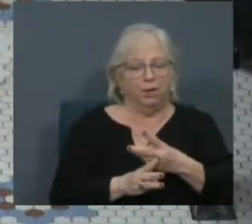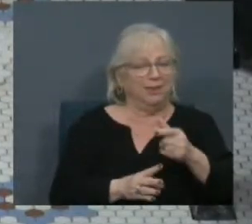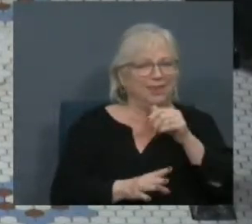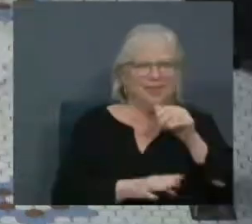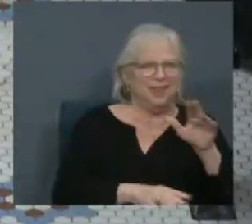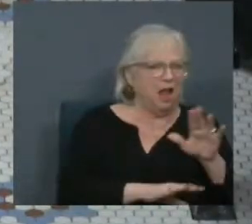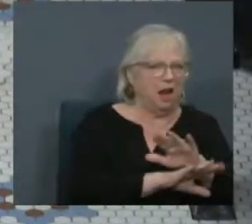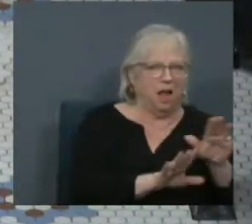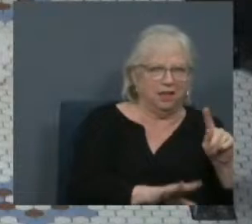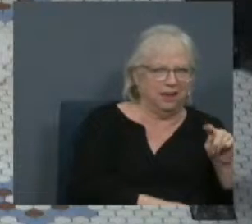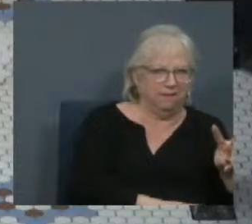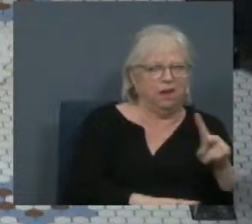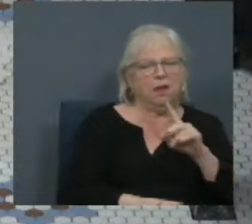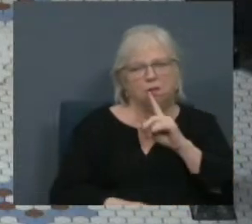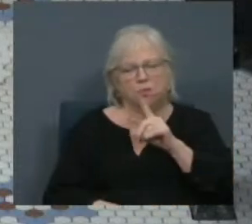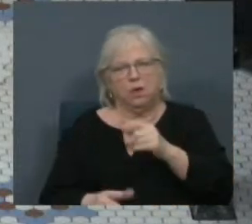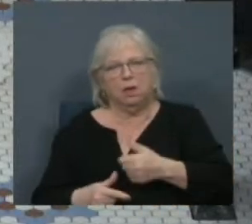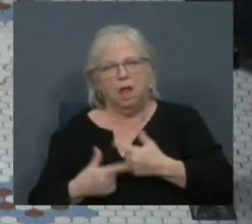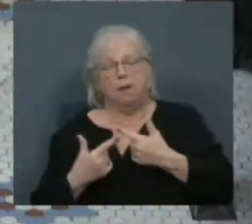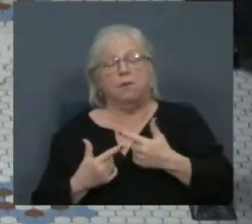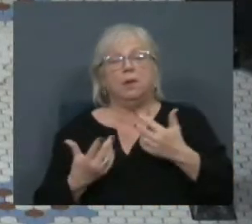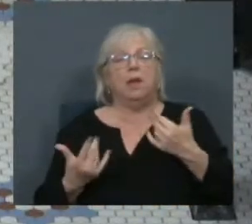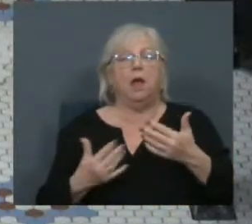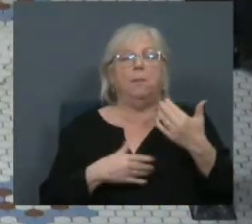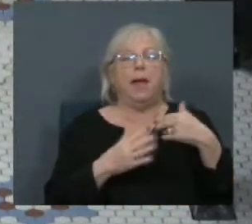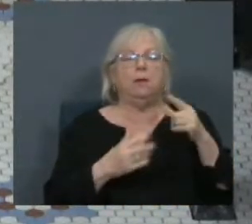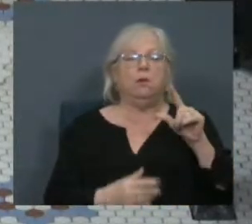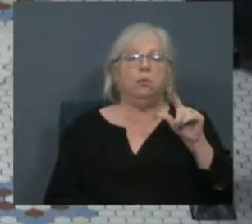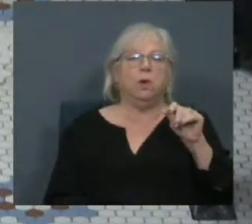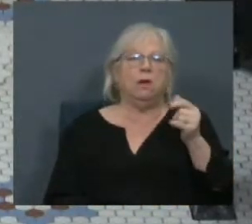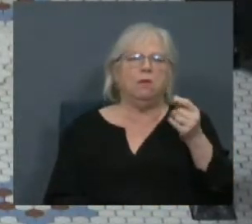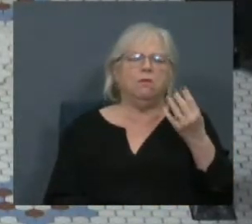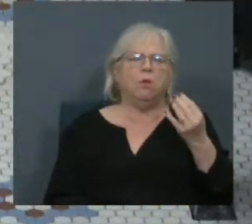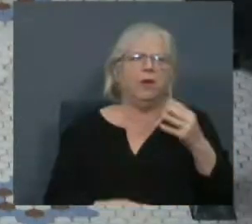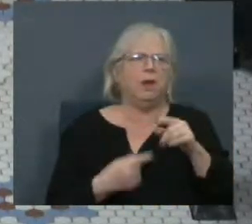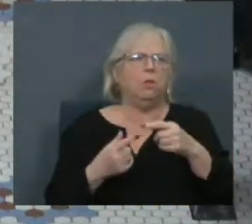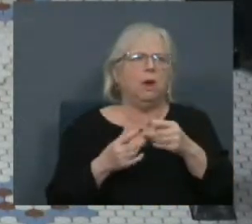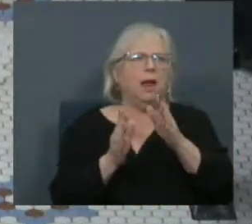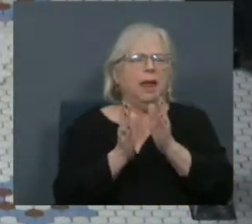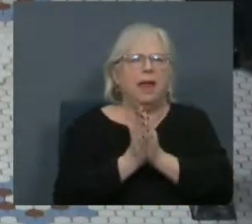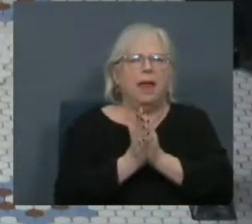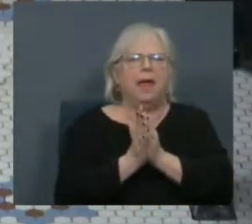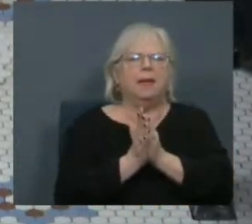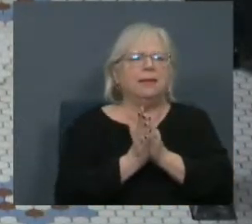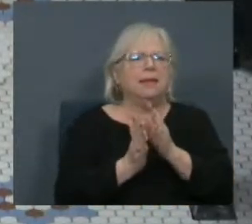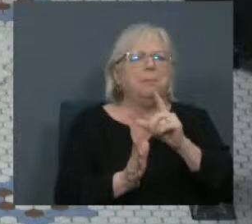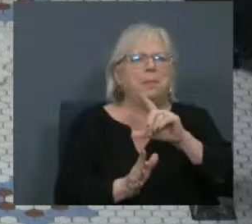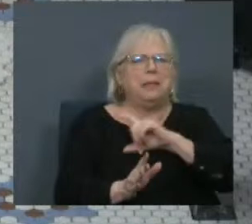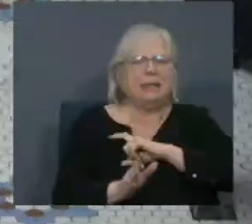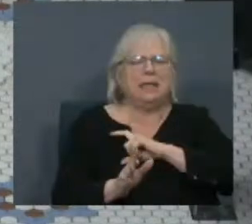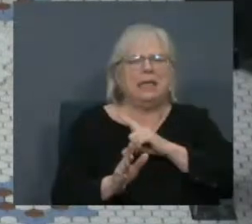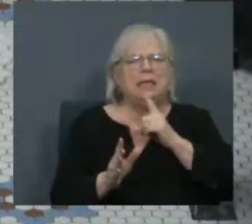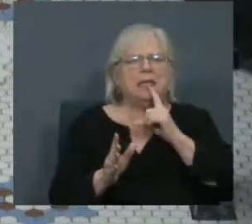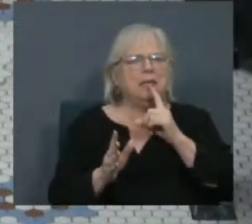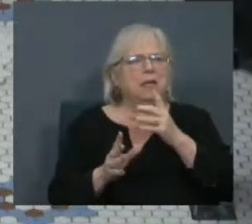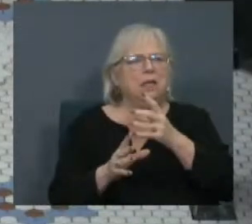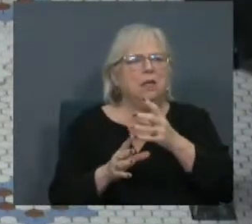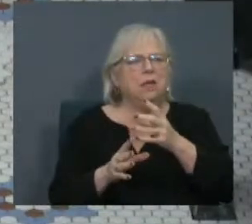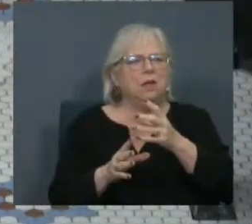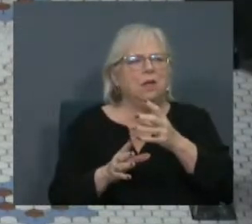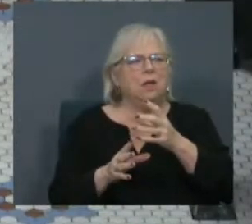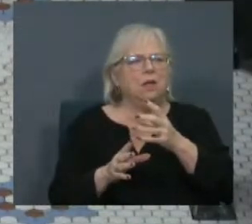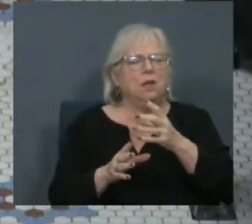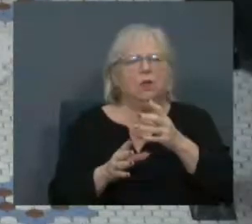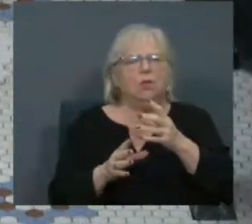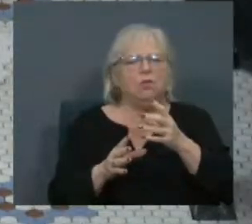to 2014, when I compelled the police to get this person to stop forcing crack on